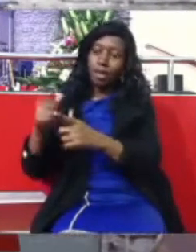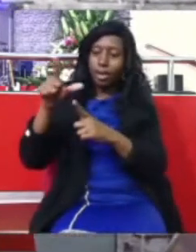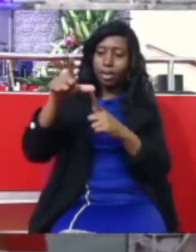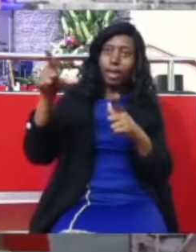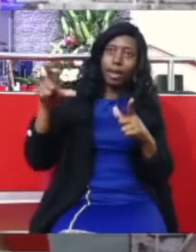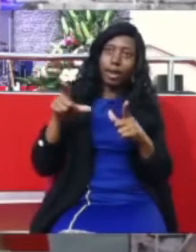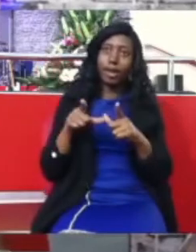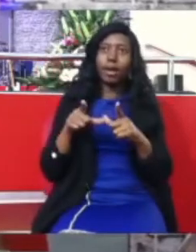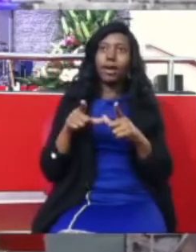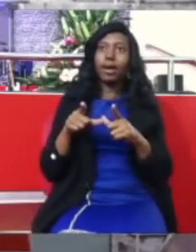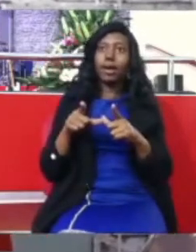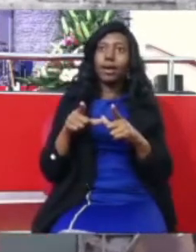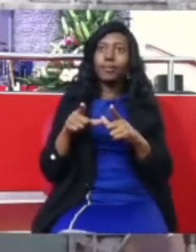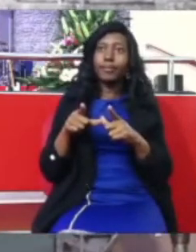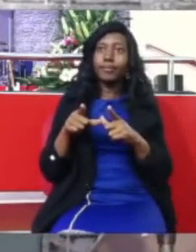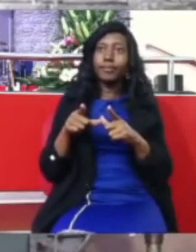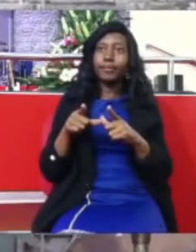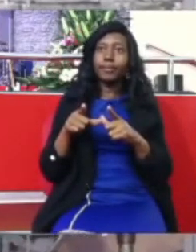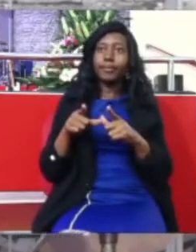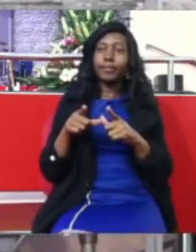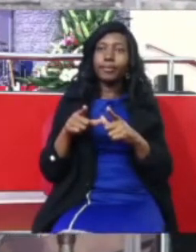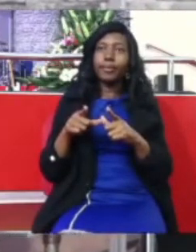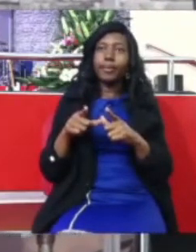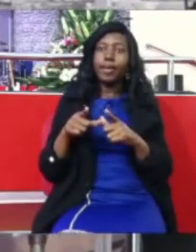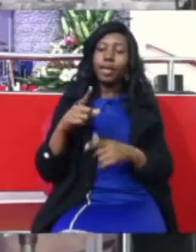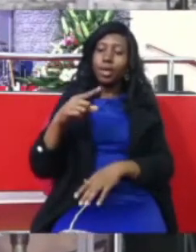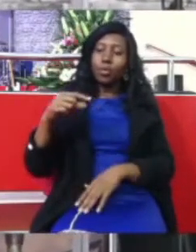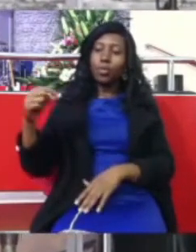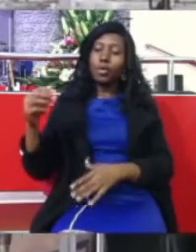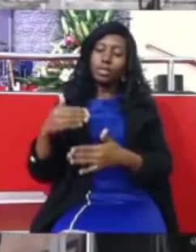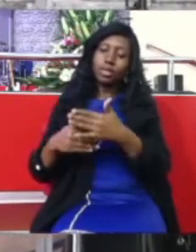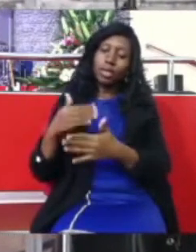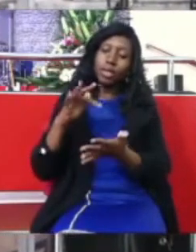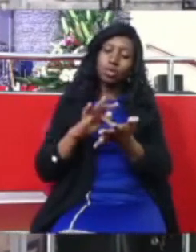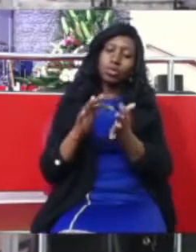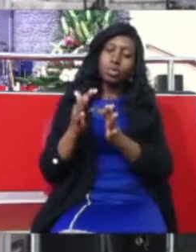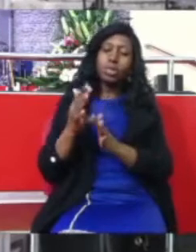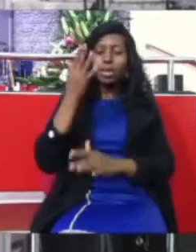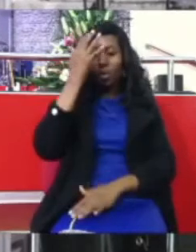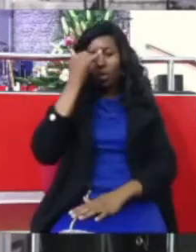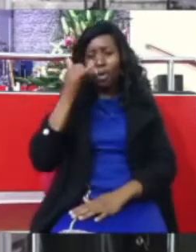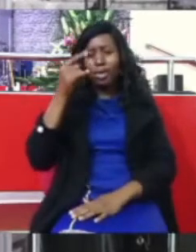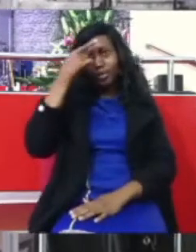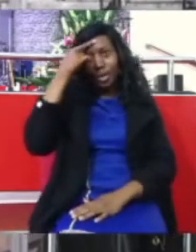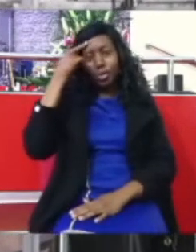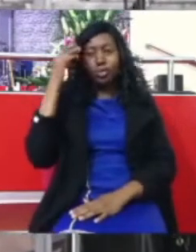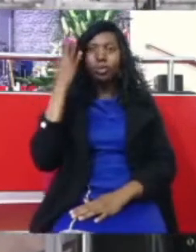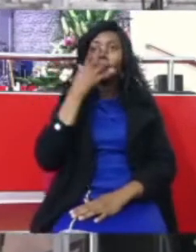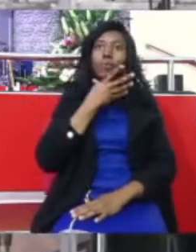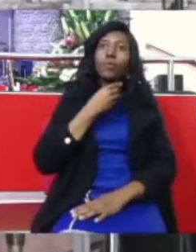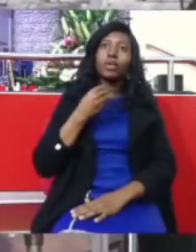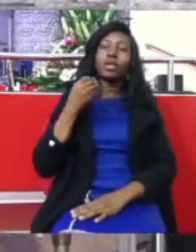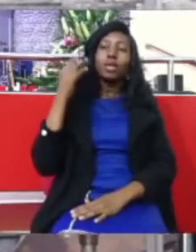called Galilee. And so they are pressing in on him, and they want to hear the word of God. And Jesus looks at them, and during those